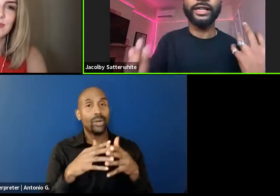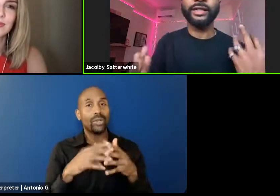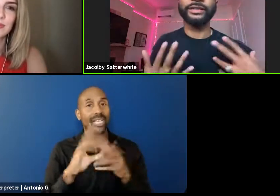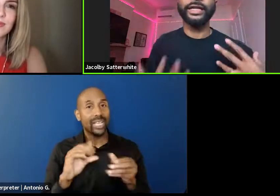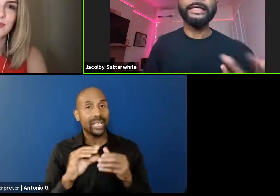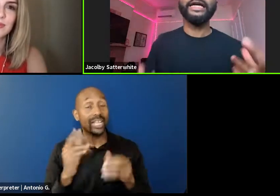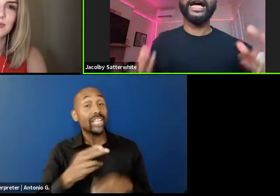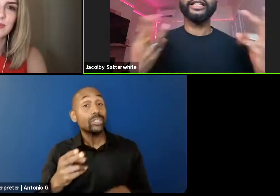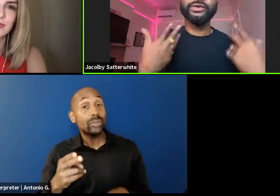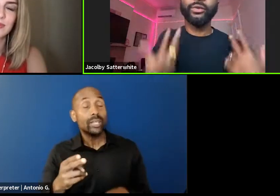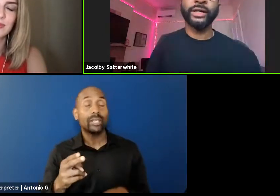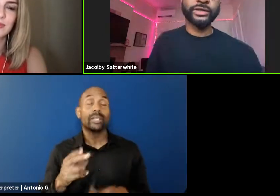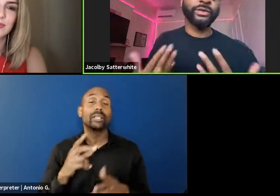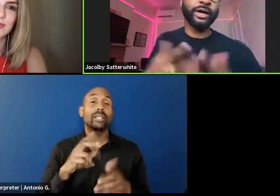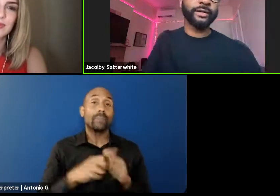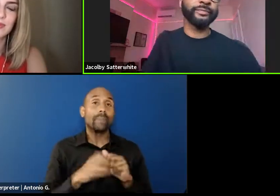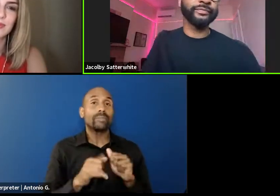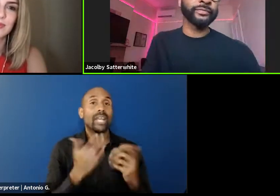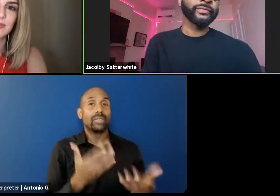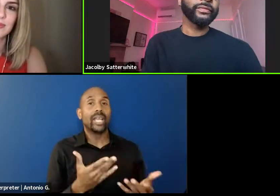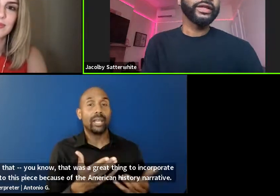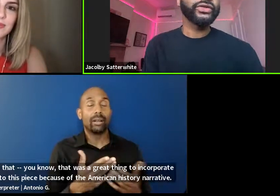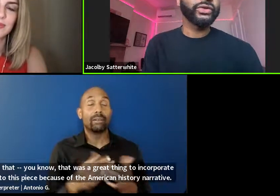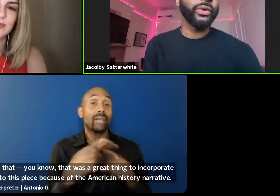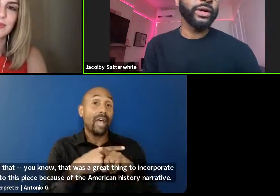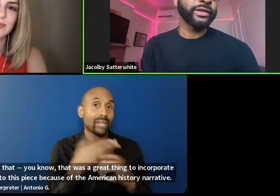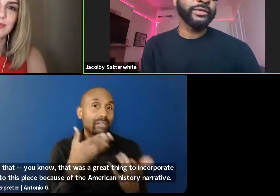and the chaos. And I just wanted to